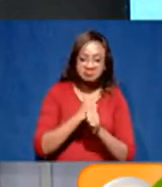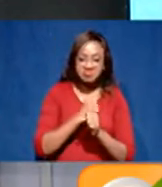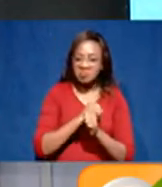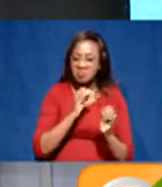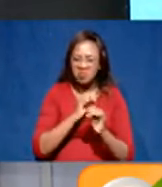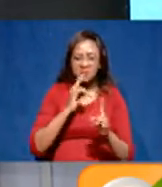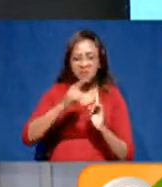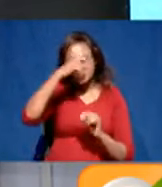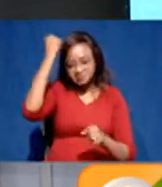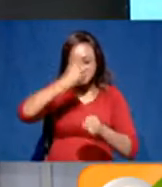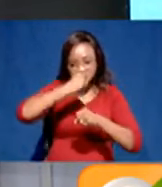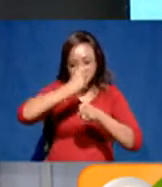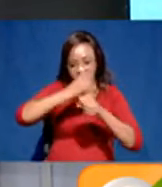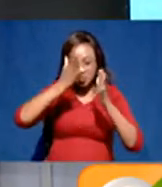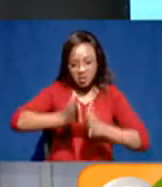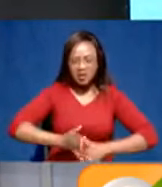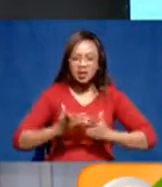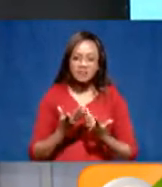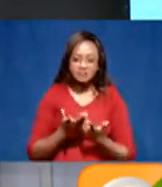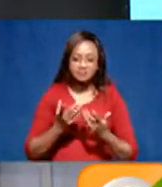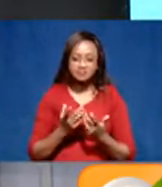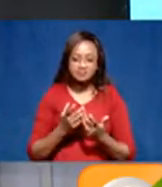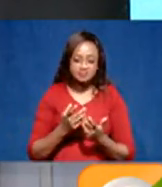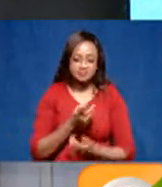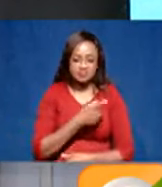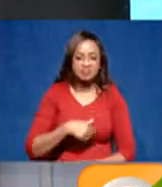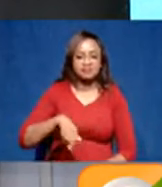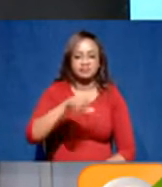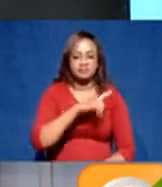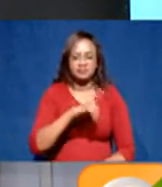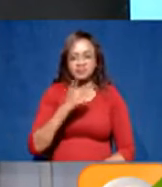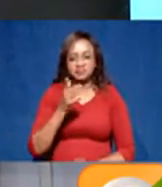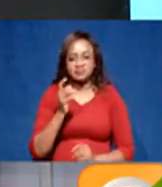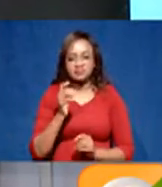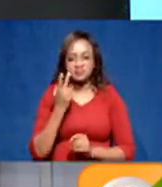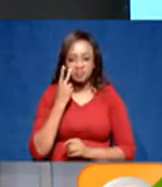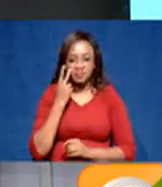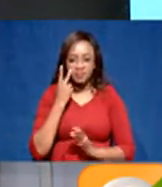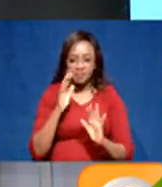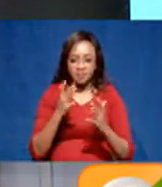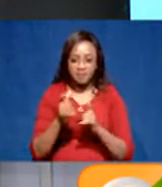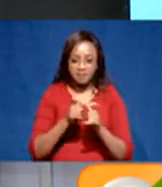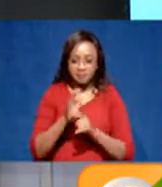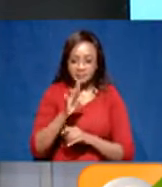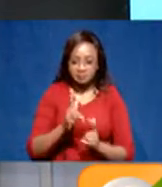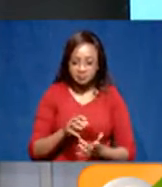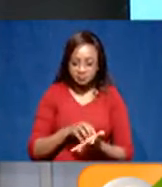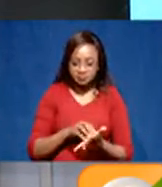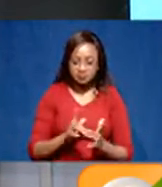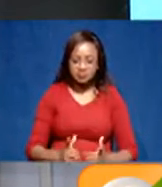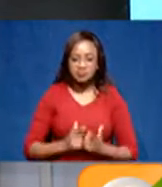Some have no means, especially that can be determined in terms of how they run their lives. Now, the annual contributions will be based